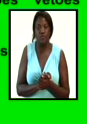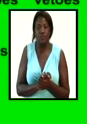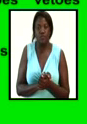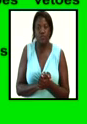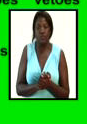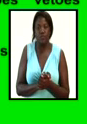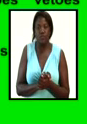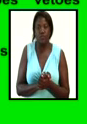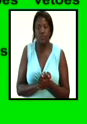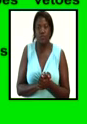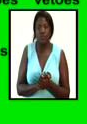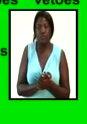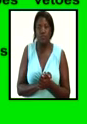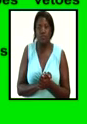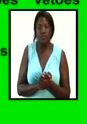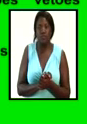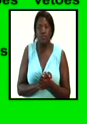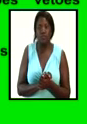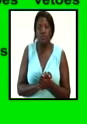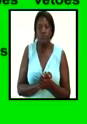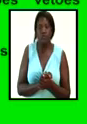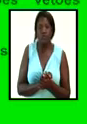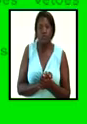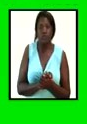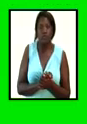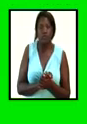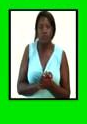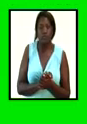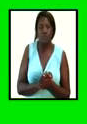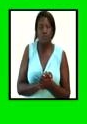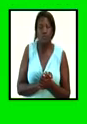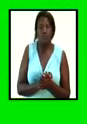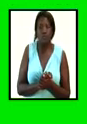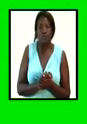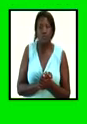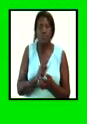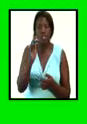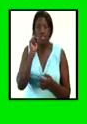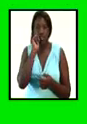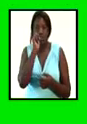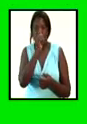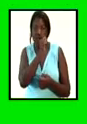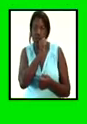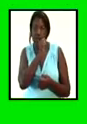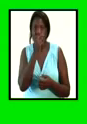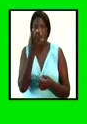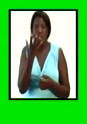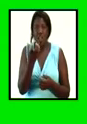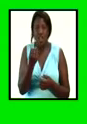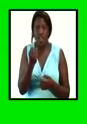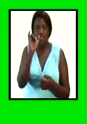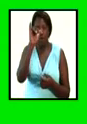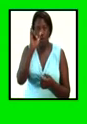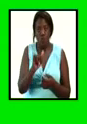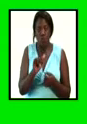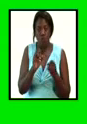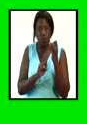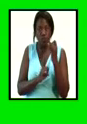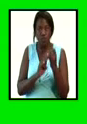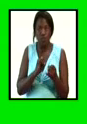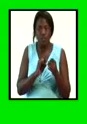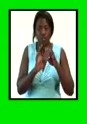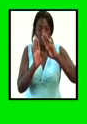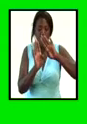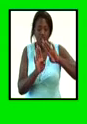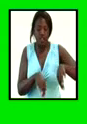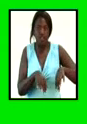autos, memos, pimentos, and pros. Now, nouns ending in Y, drop